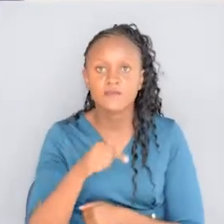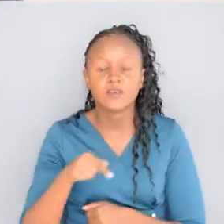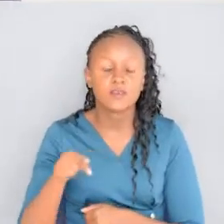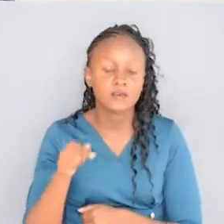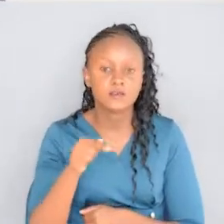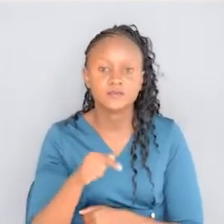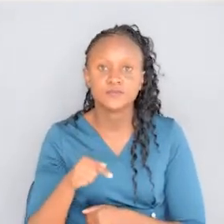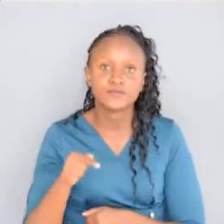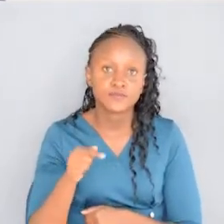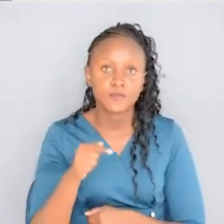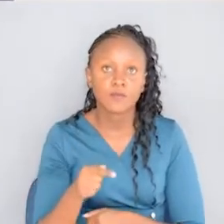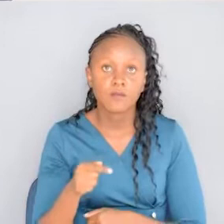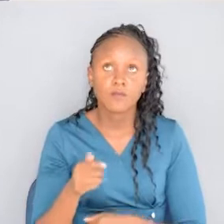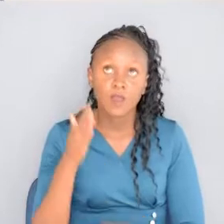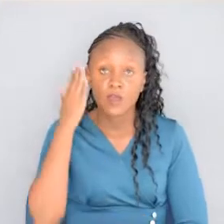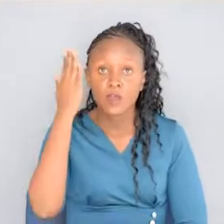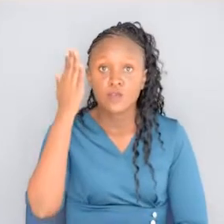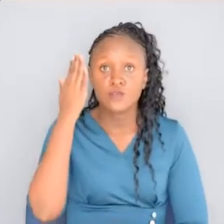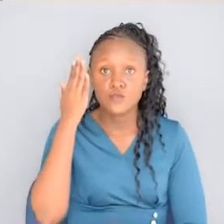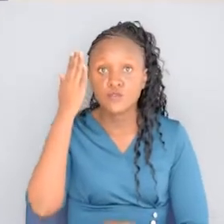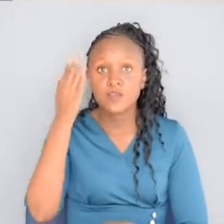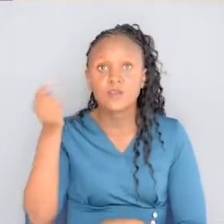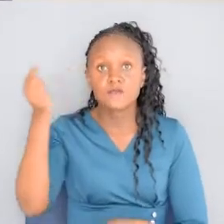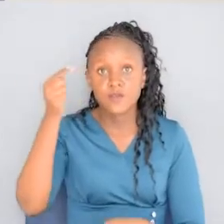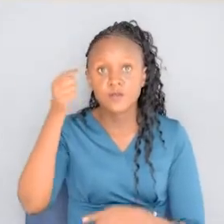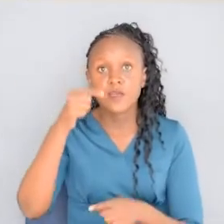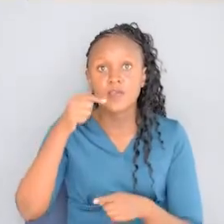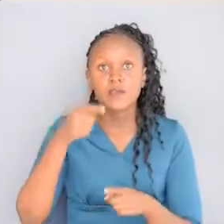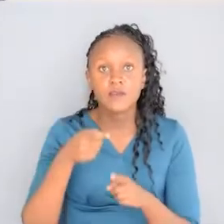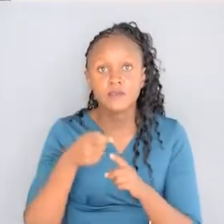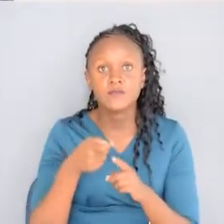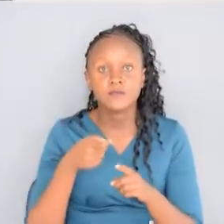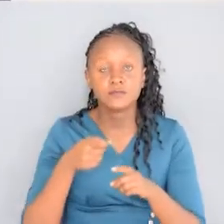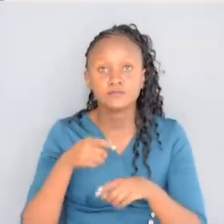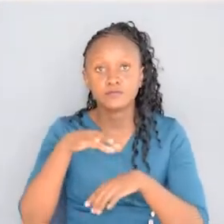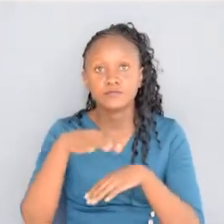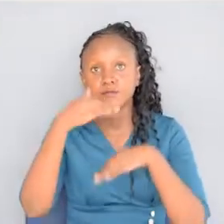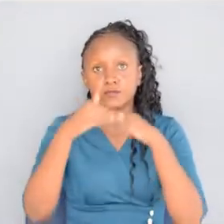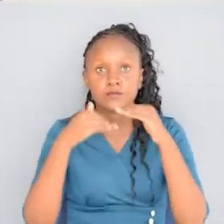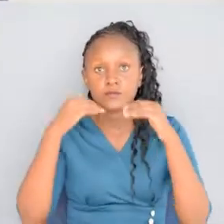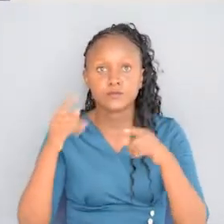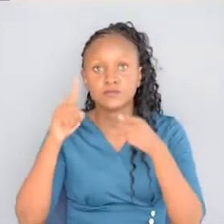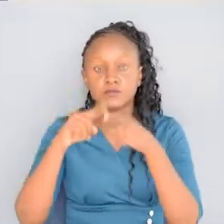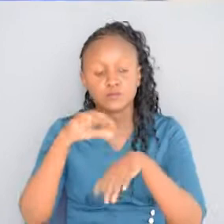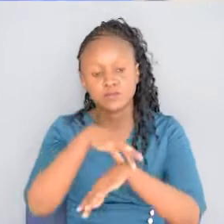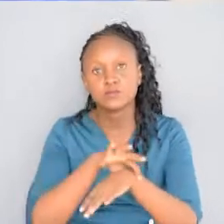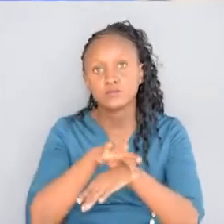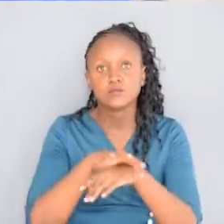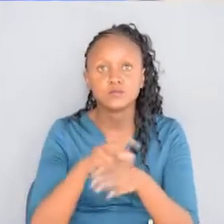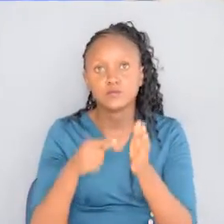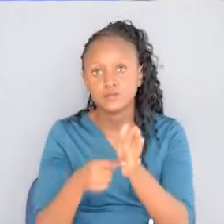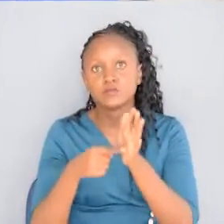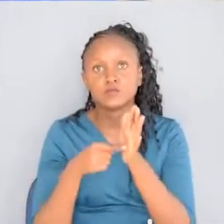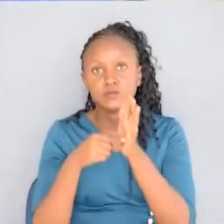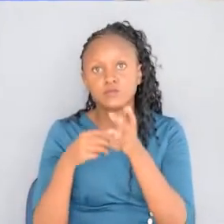came to save us. You came from heaven, sir. You came from heaven to earth